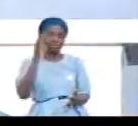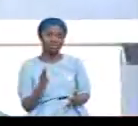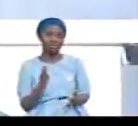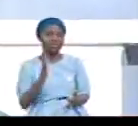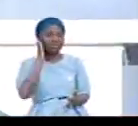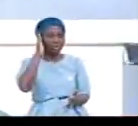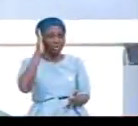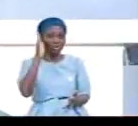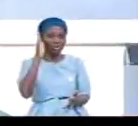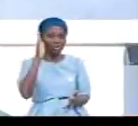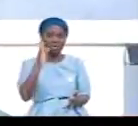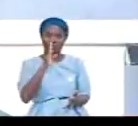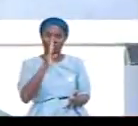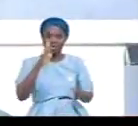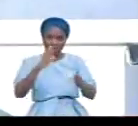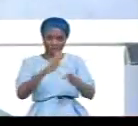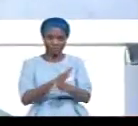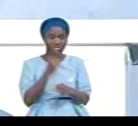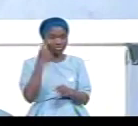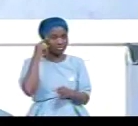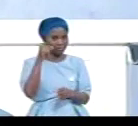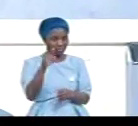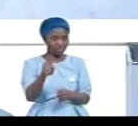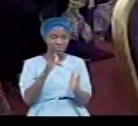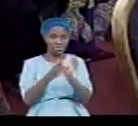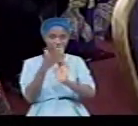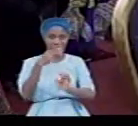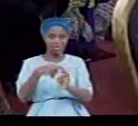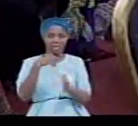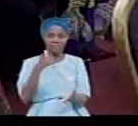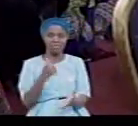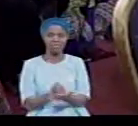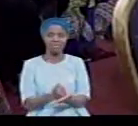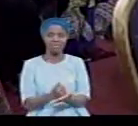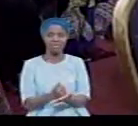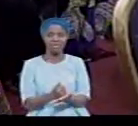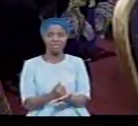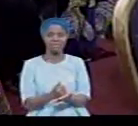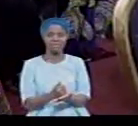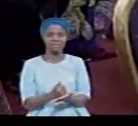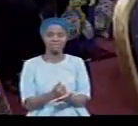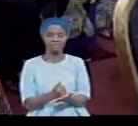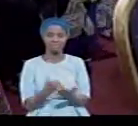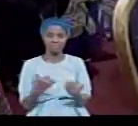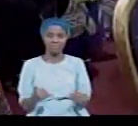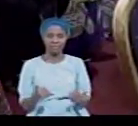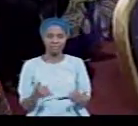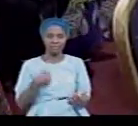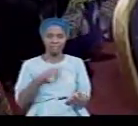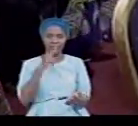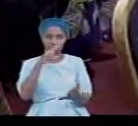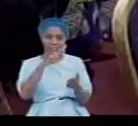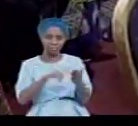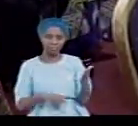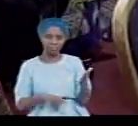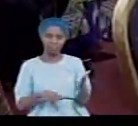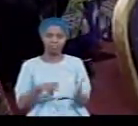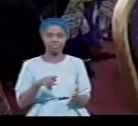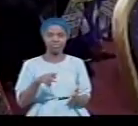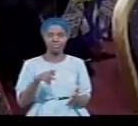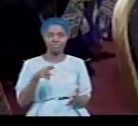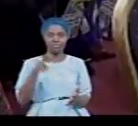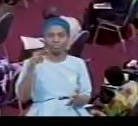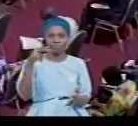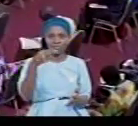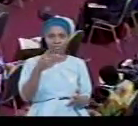will be sufficient for you in Jesus' name. We're looking at Hebrews chapter 4, and